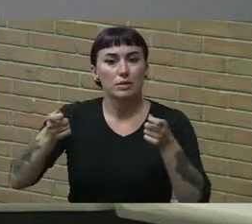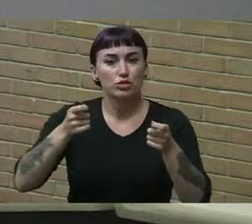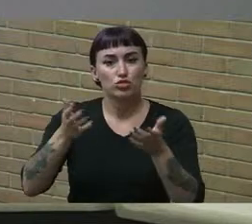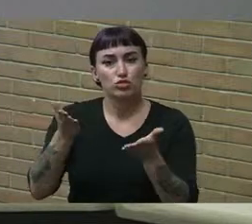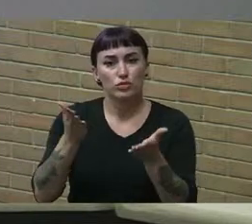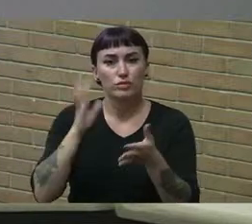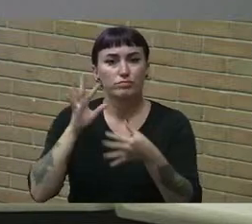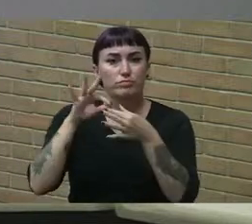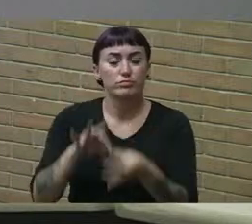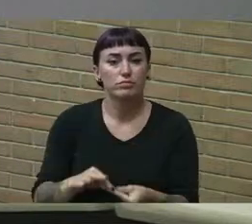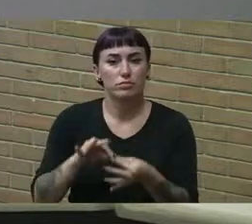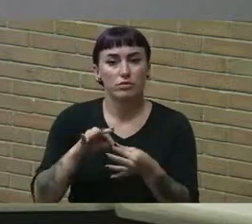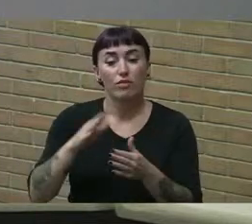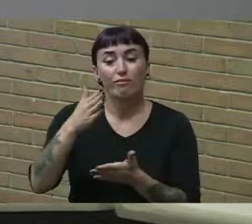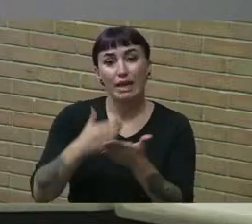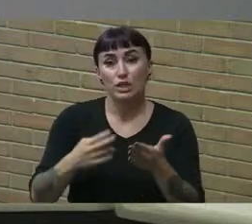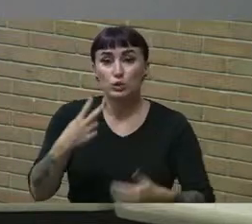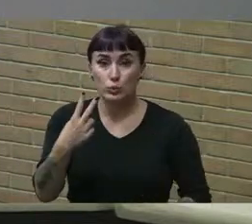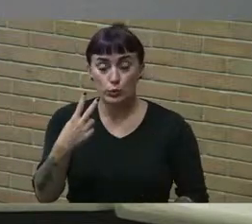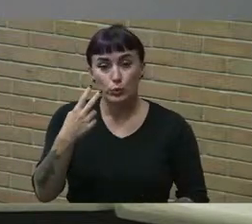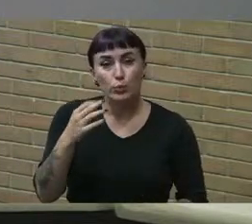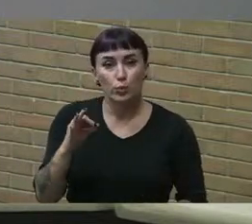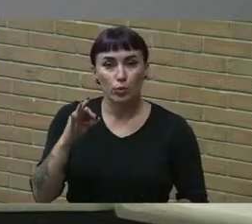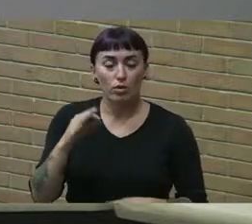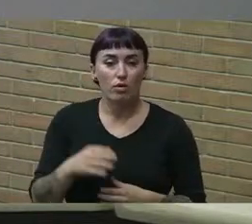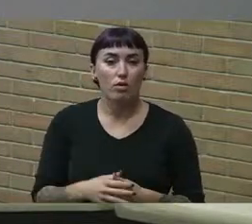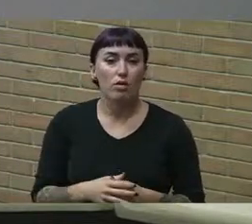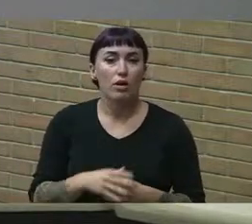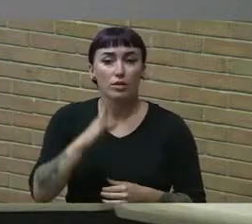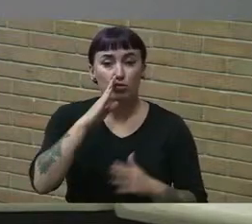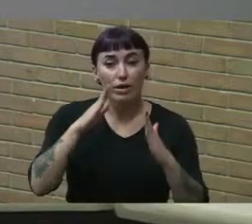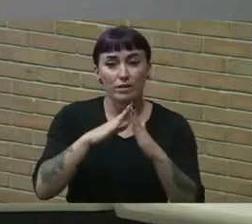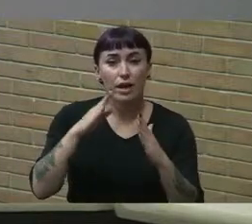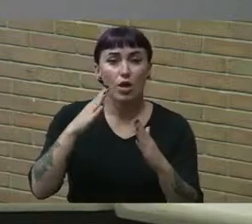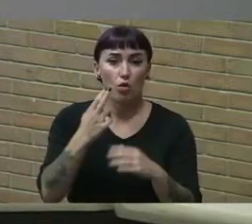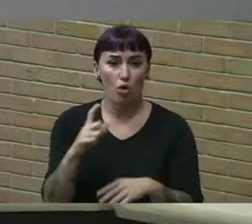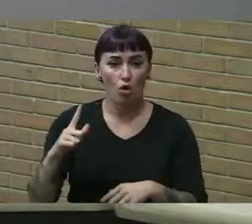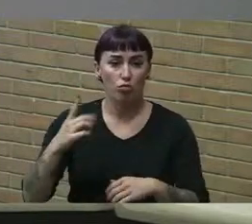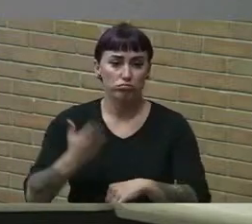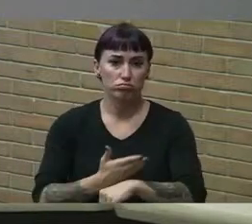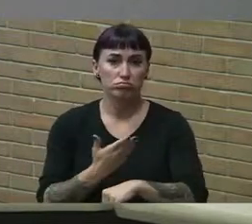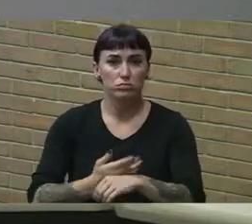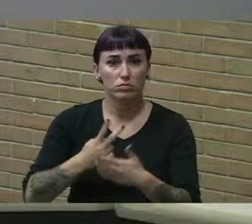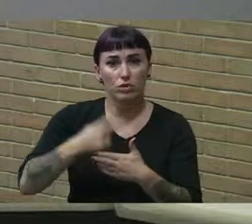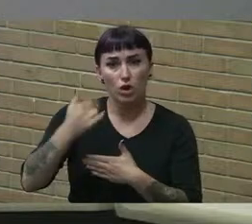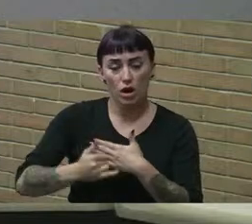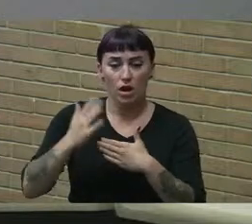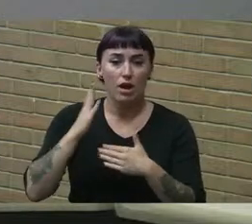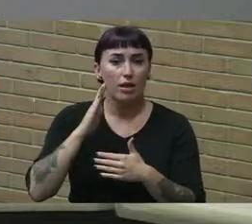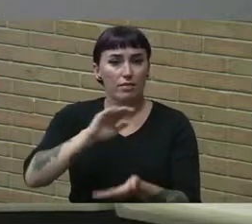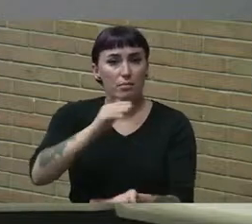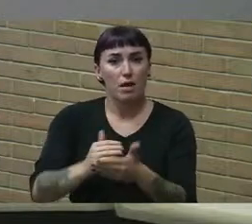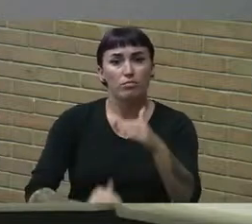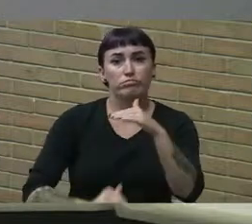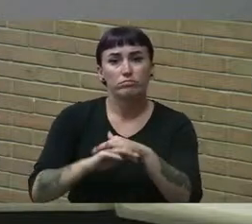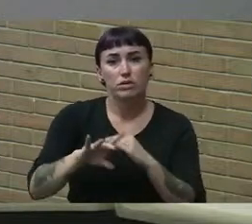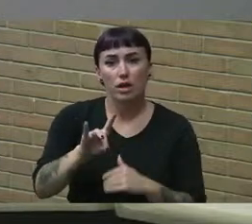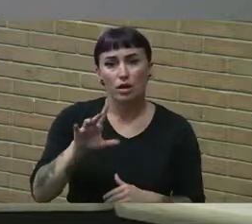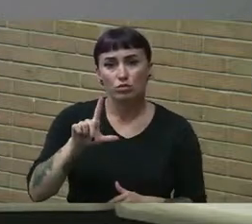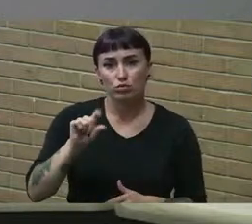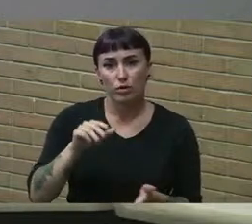services associated with Phase 2 of the Brighton Town Hall renovation project in an amount not to exceed